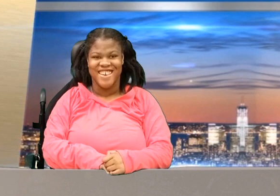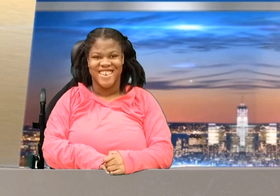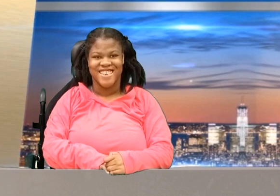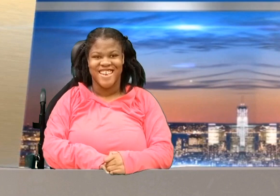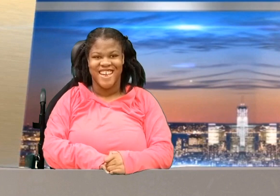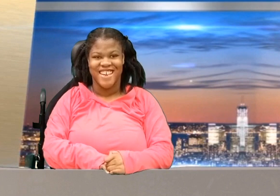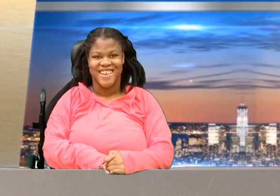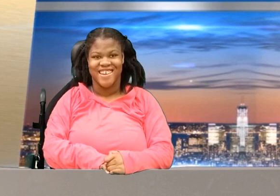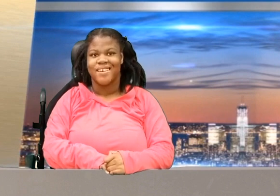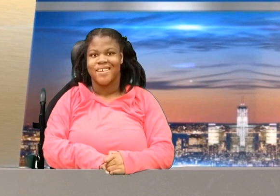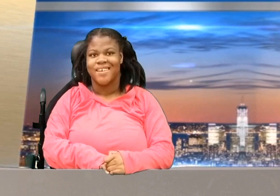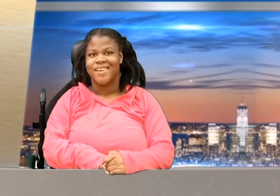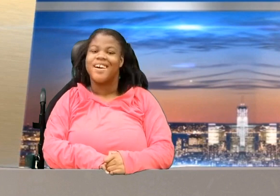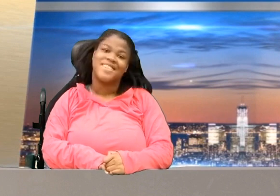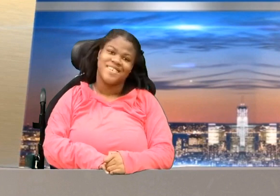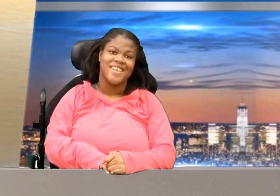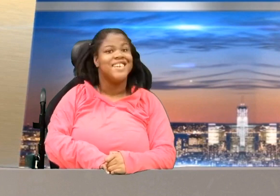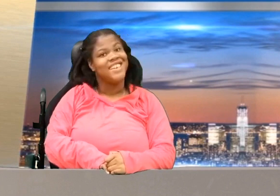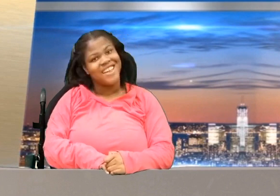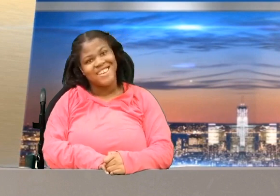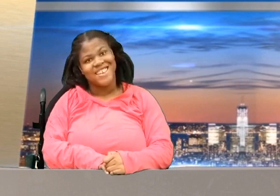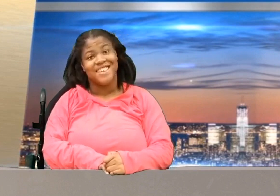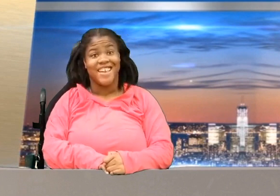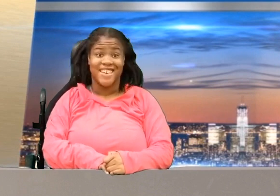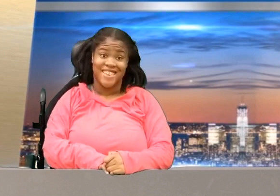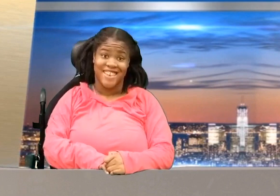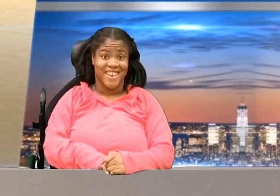fun yesterday. I saw her